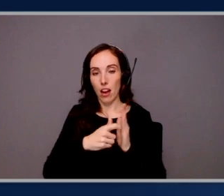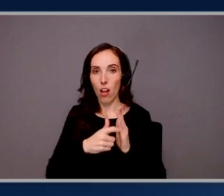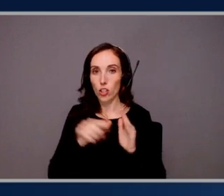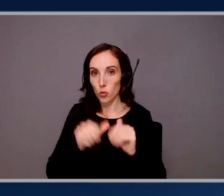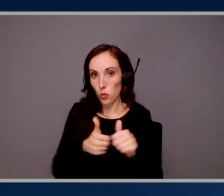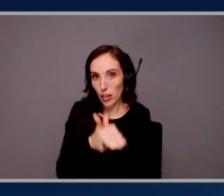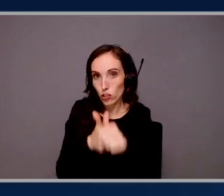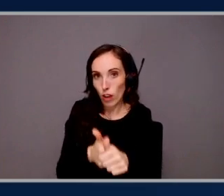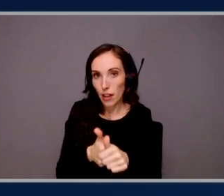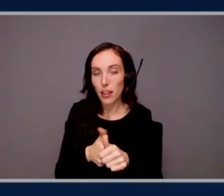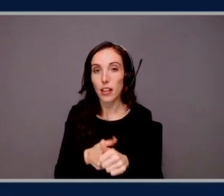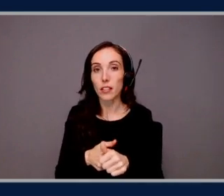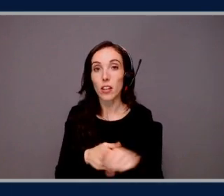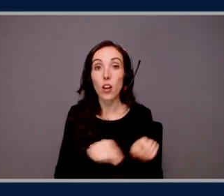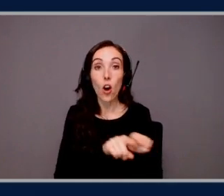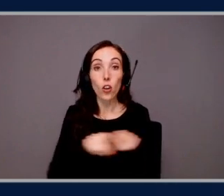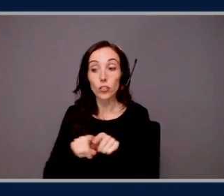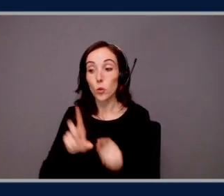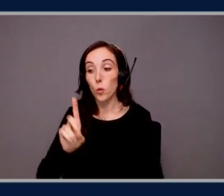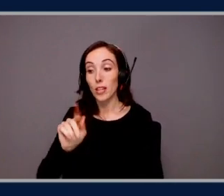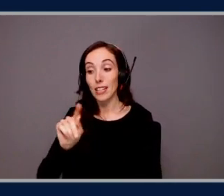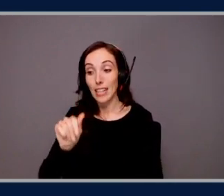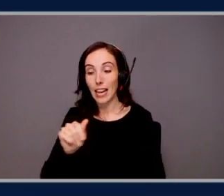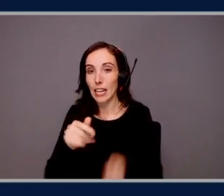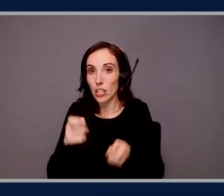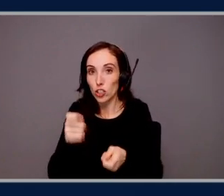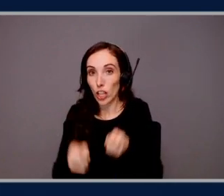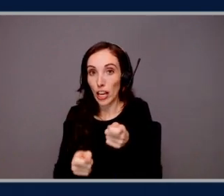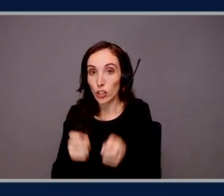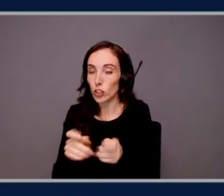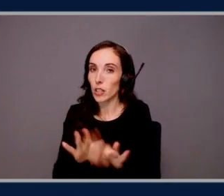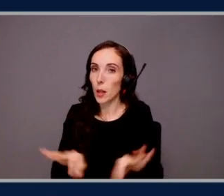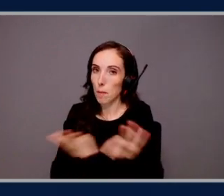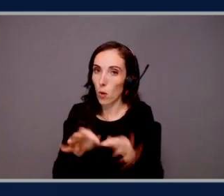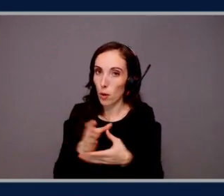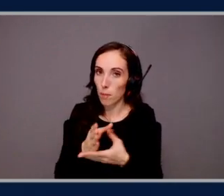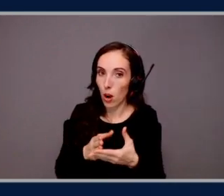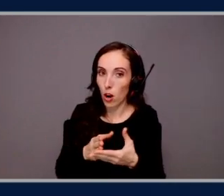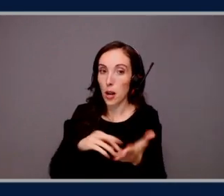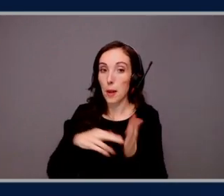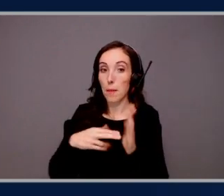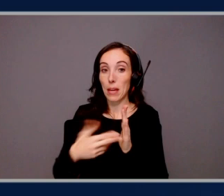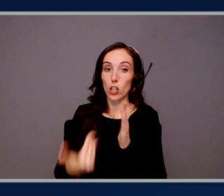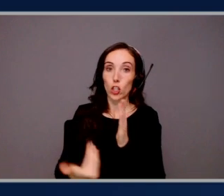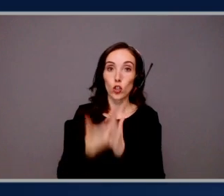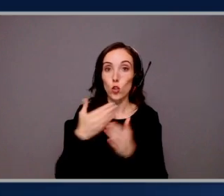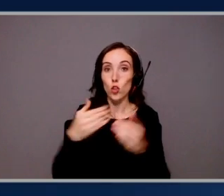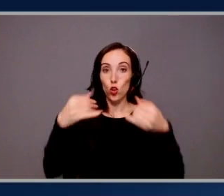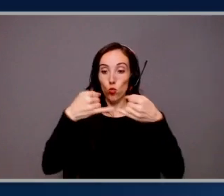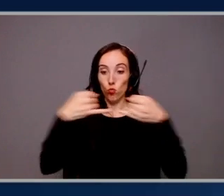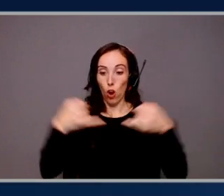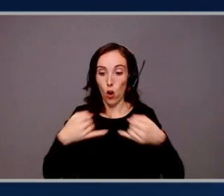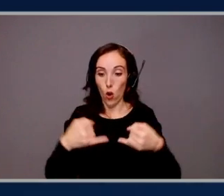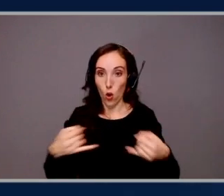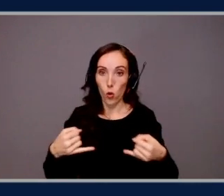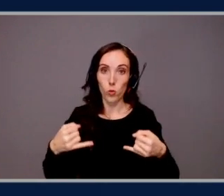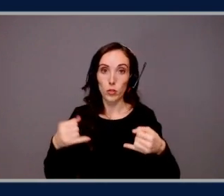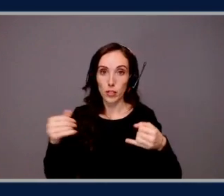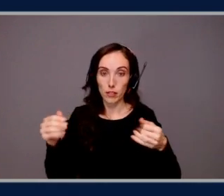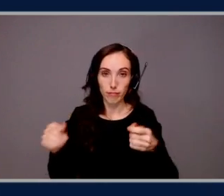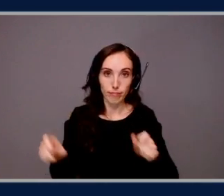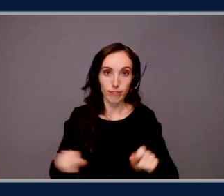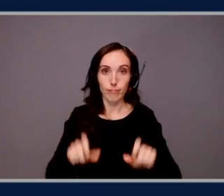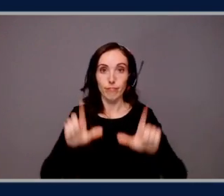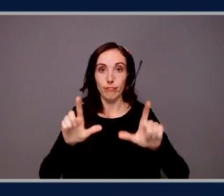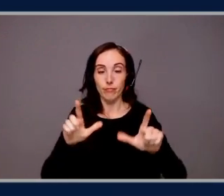is as the data changes, so this is the key part, as data changes, meaning new rows of data come in, so a new record comes into Salesforce, something changes